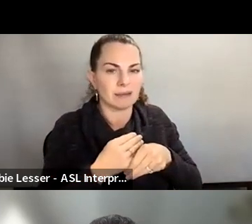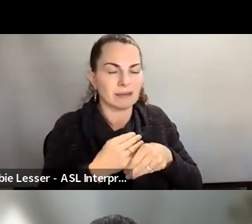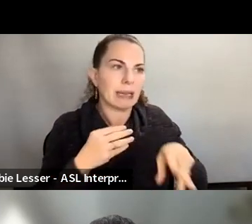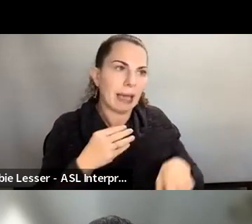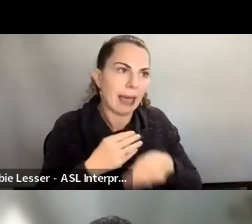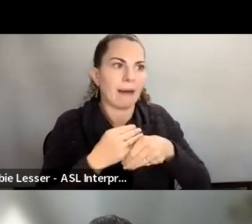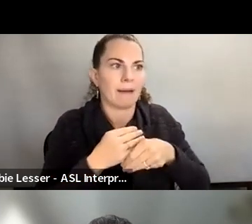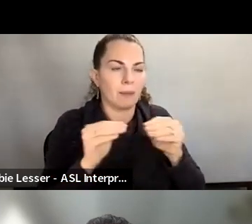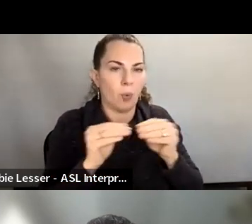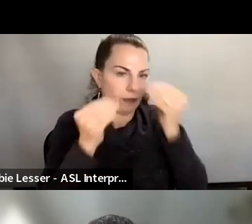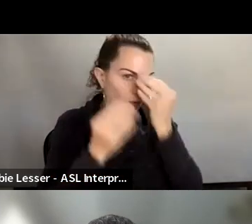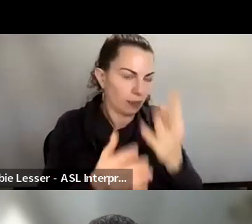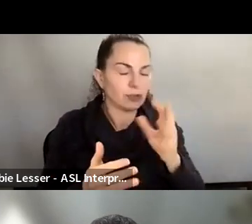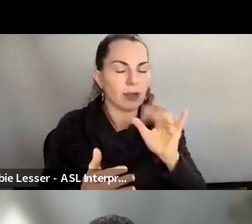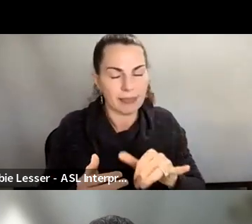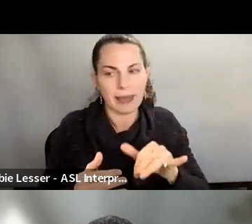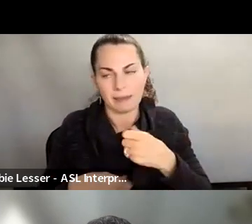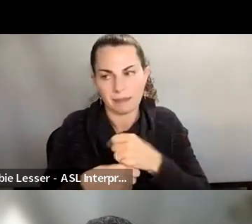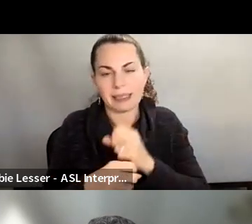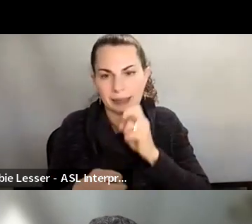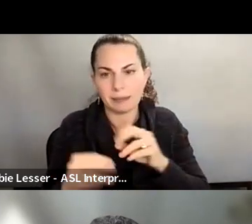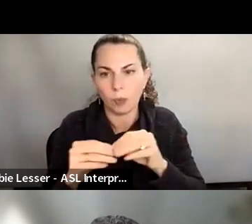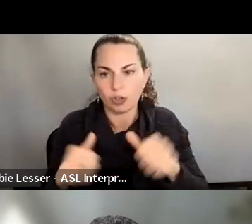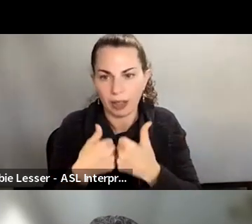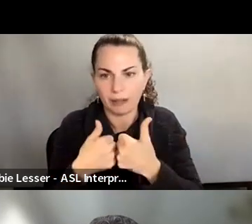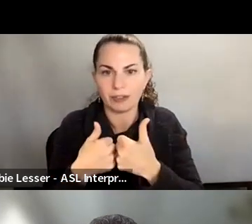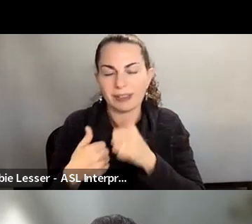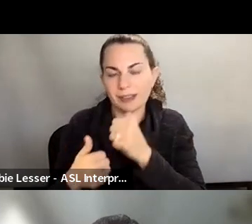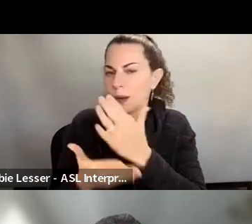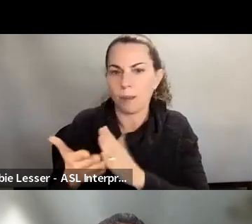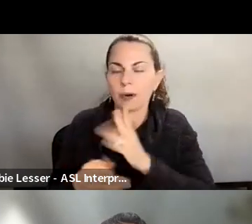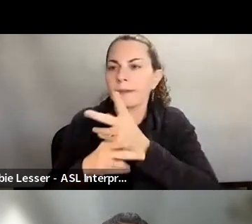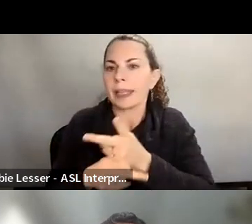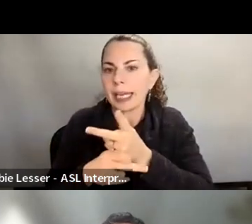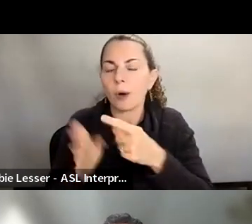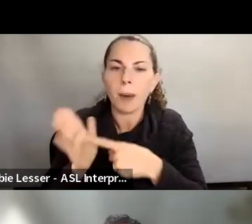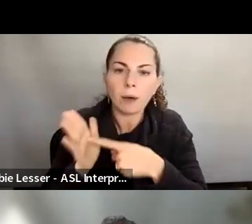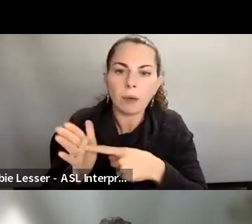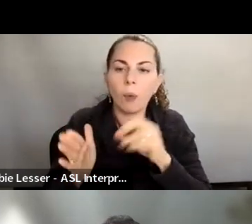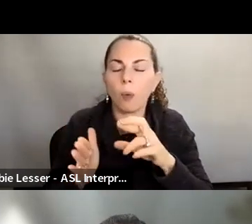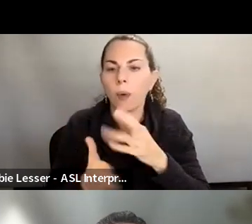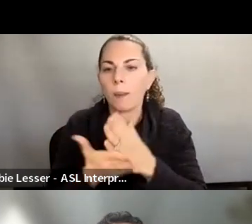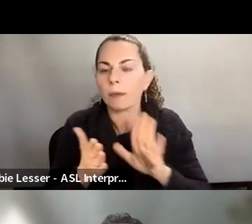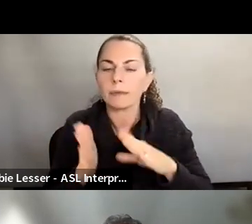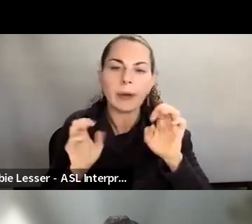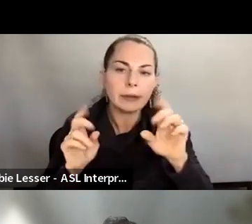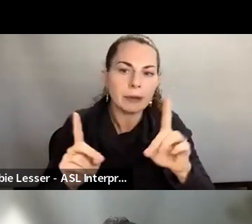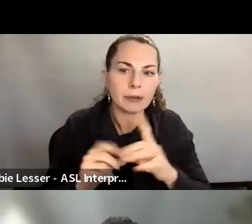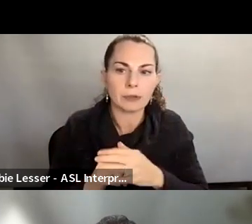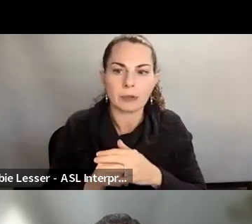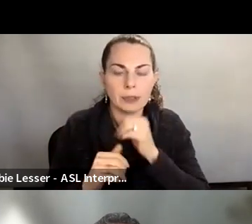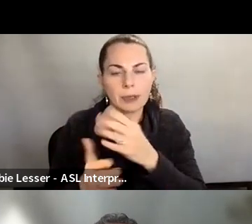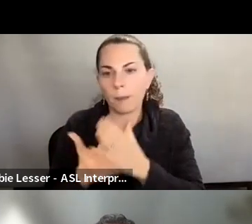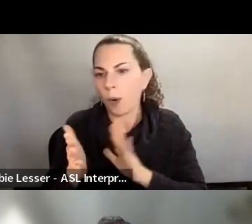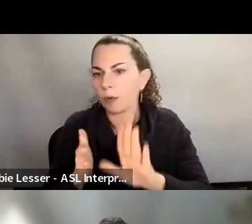not part of the care model. It's not part of the education, right? It's not part of, like you said, your